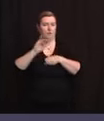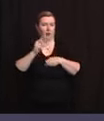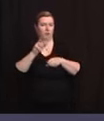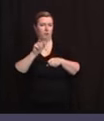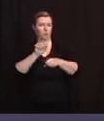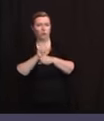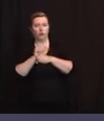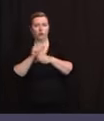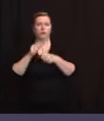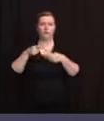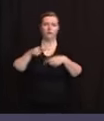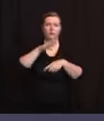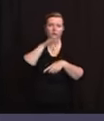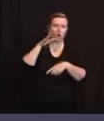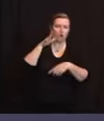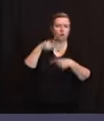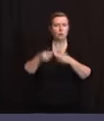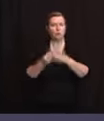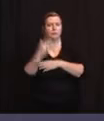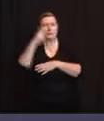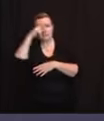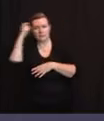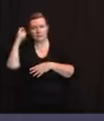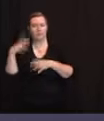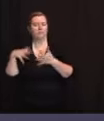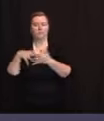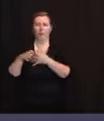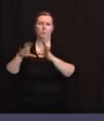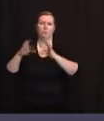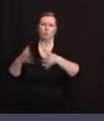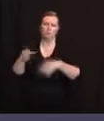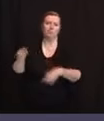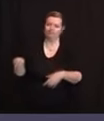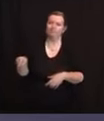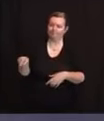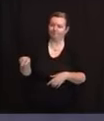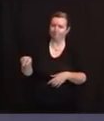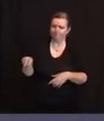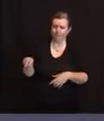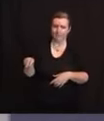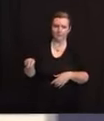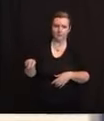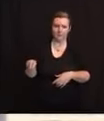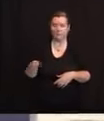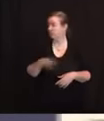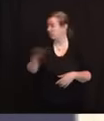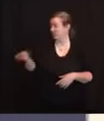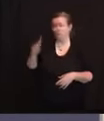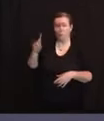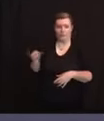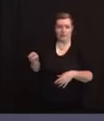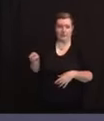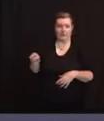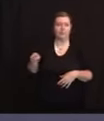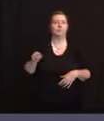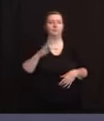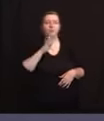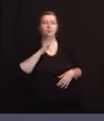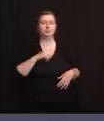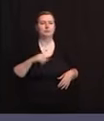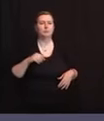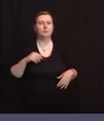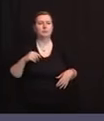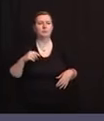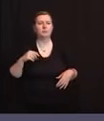of vulnerable populations. Judy, anything you want to add to that? We have a group along with the Department of